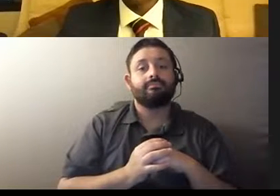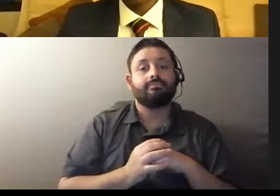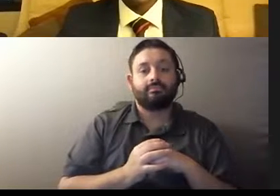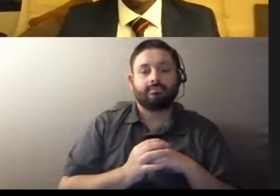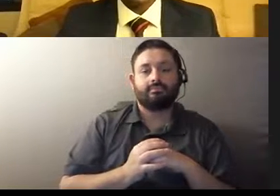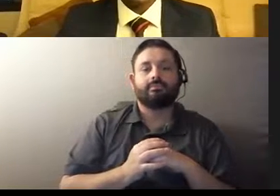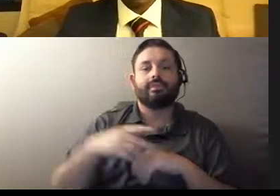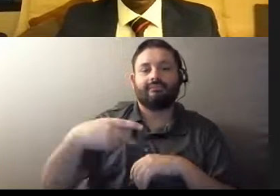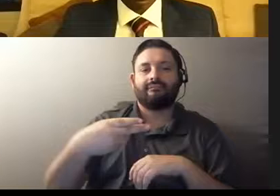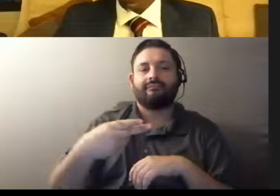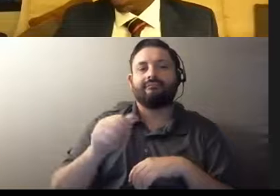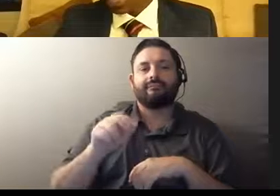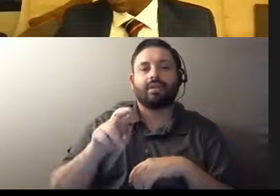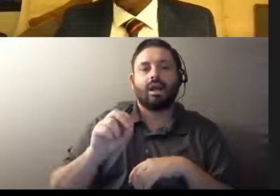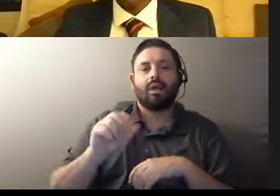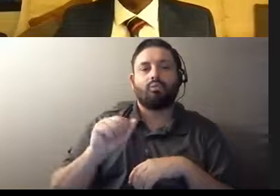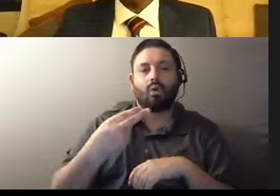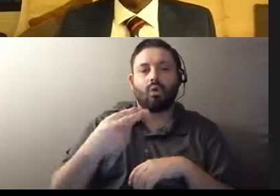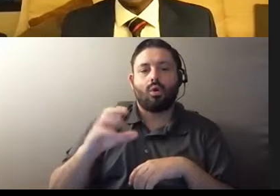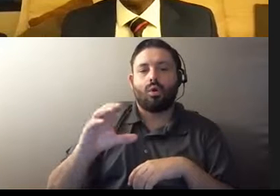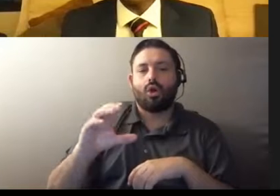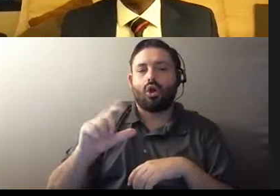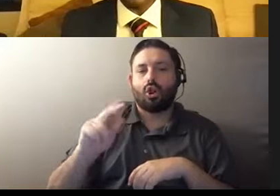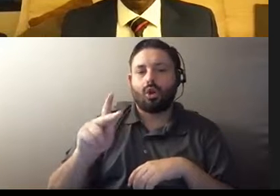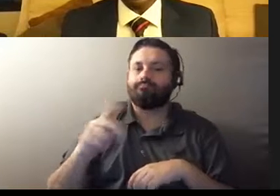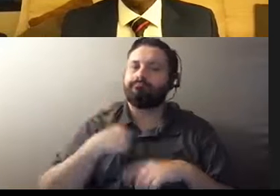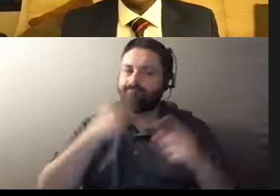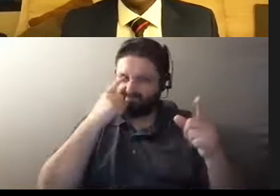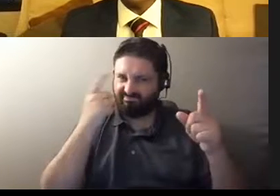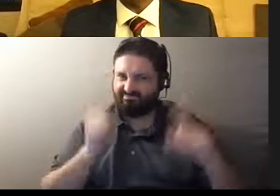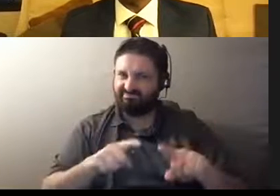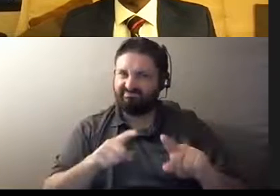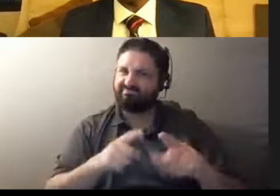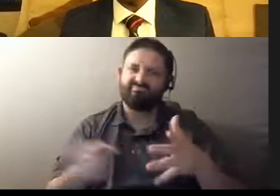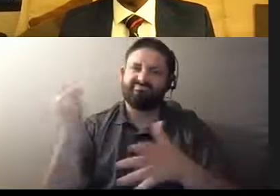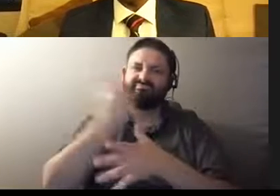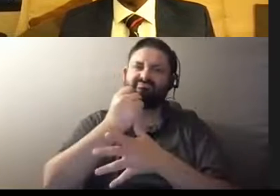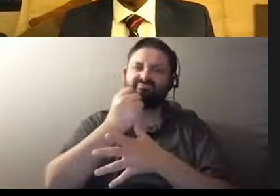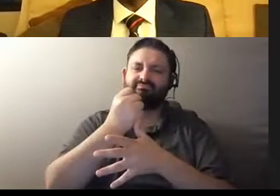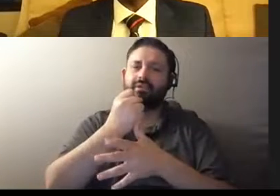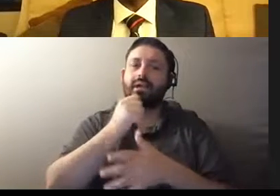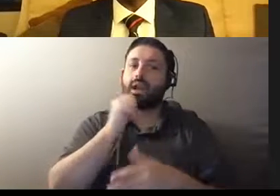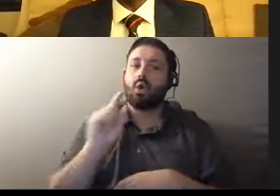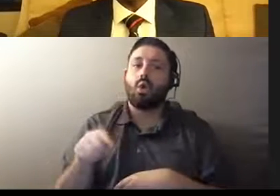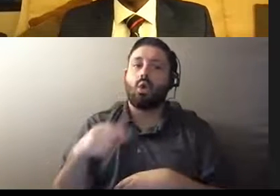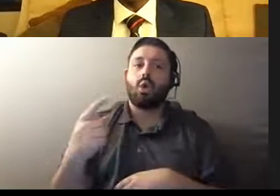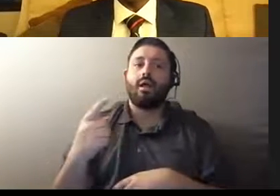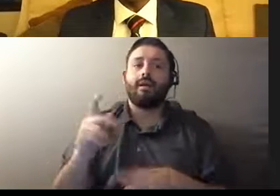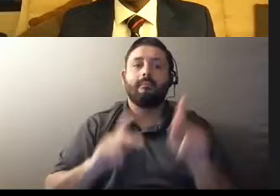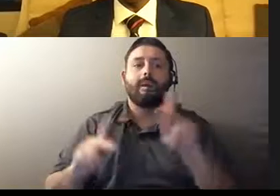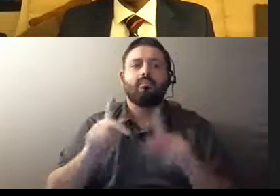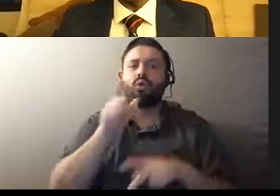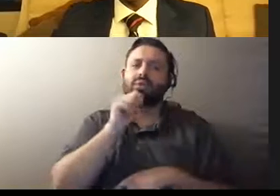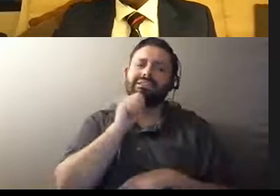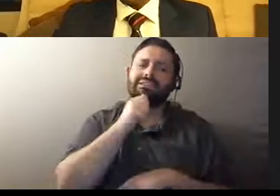Clark. Yeah, I have to agree that lighting is a top priority, not only for people that are suffering from disabilities,